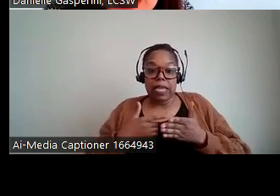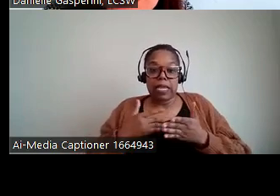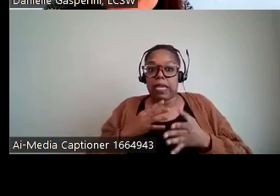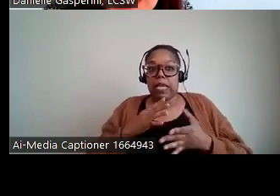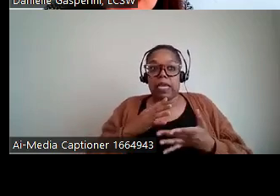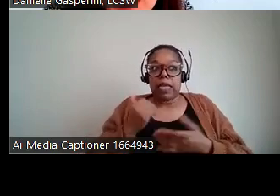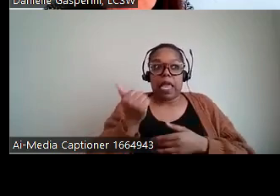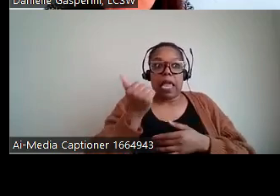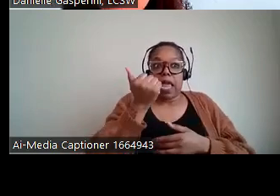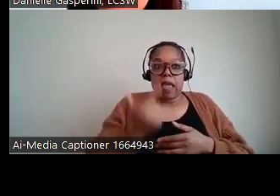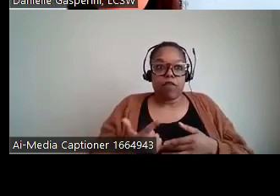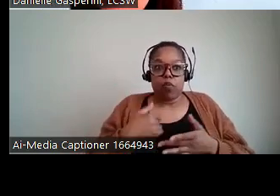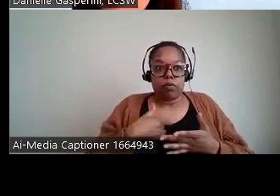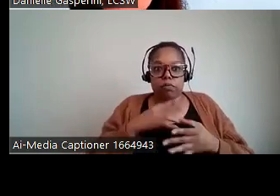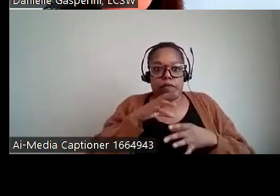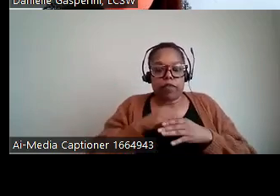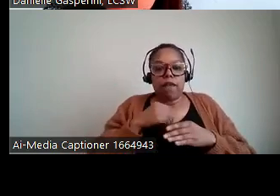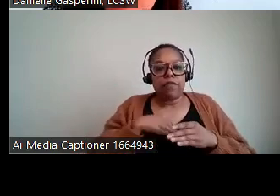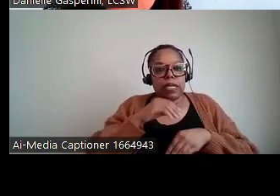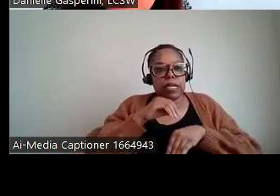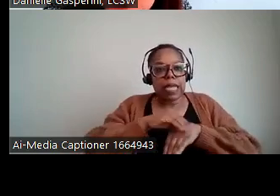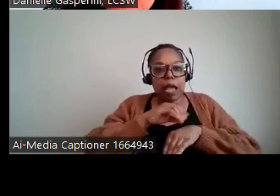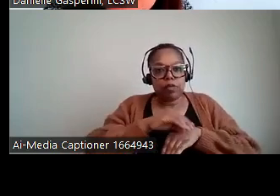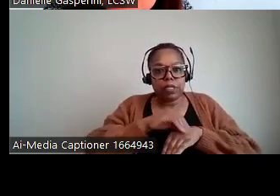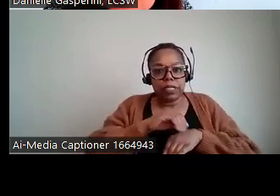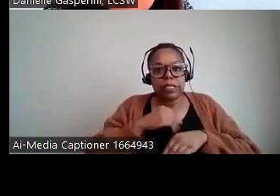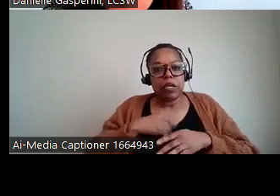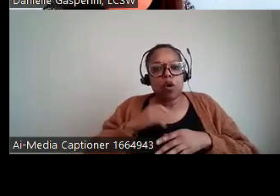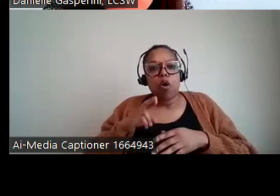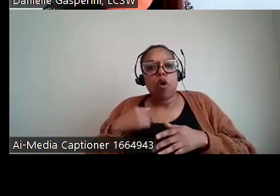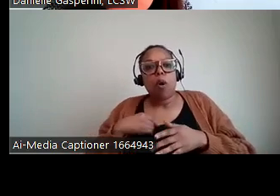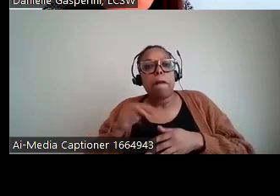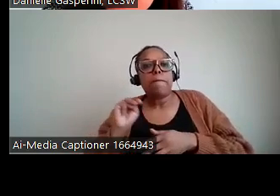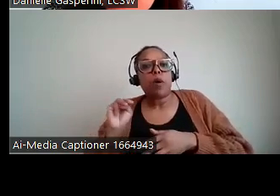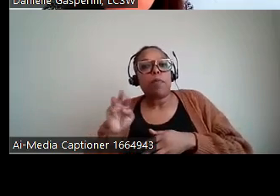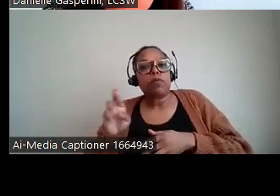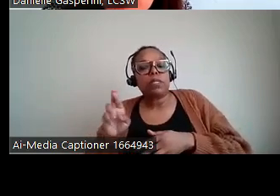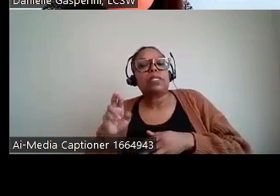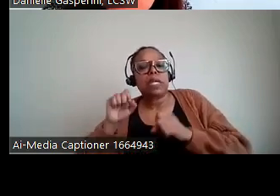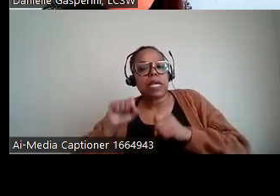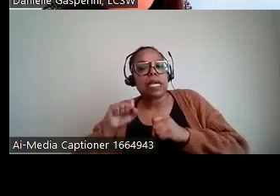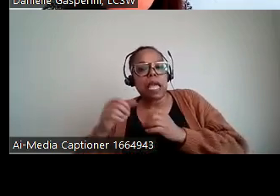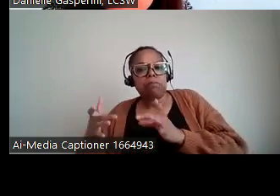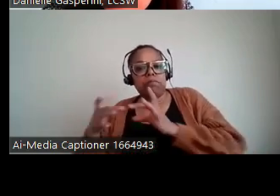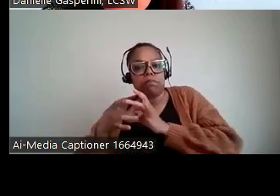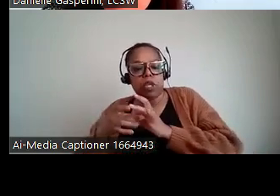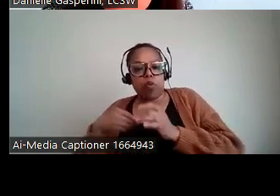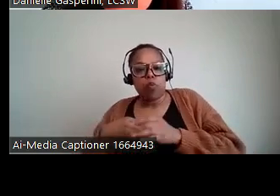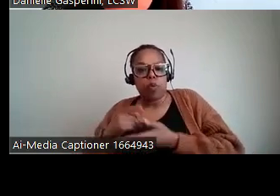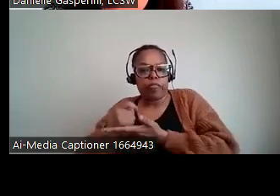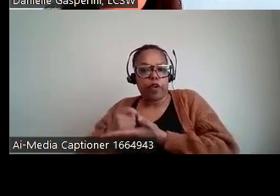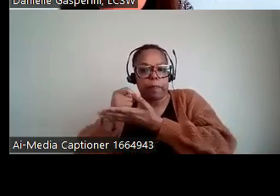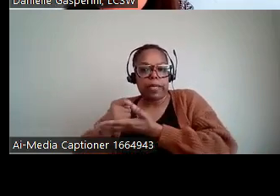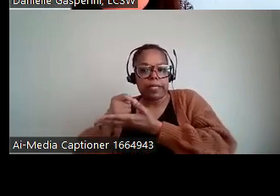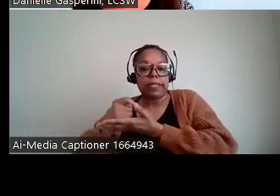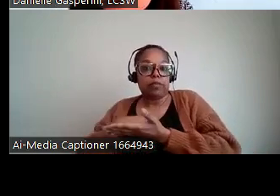starting counseling, and that mobile is going to help link them with a therapist. So we know at the end of our meeting, we have a goal. And